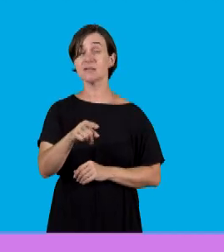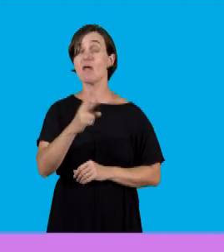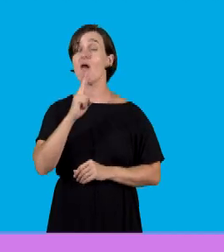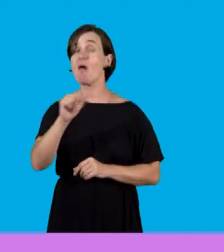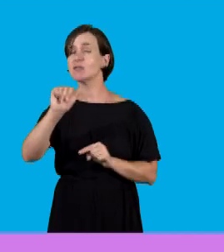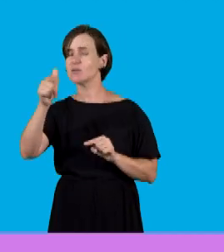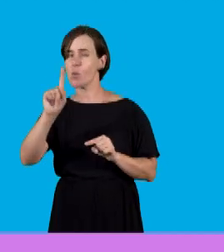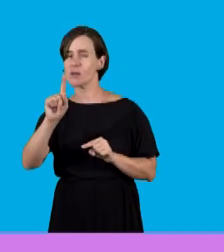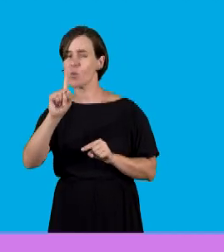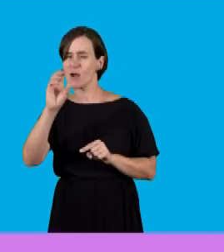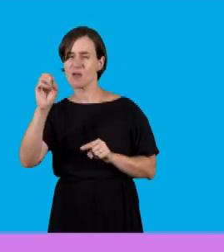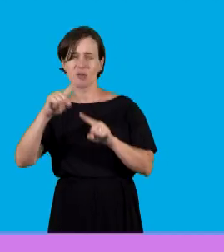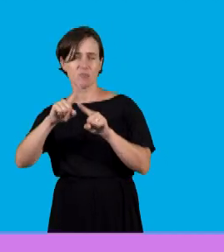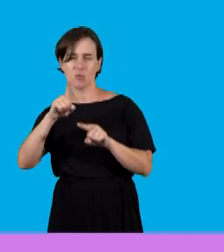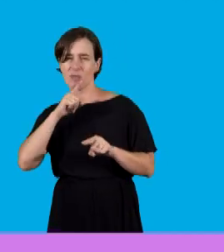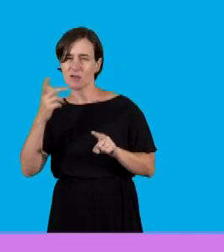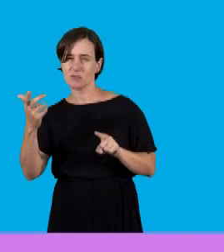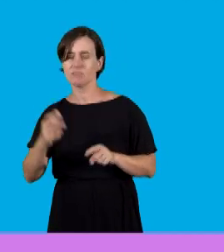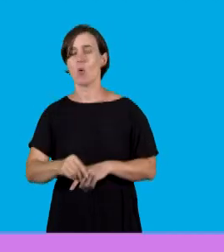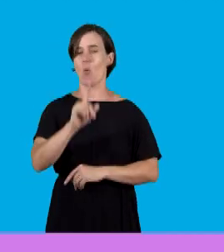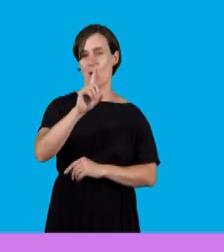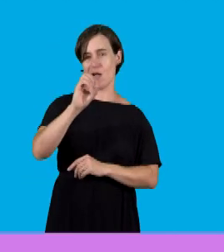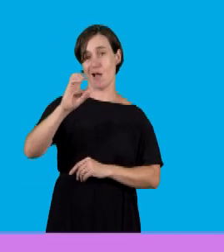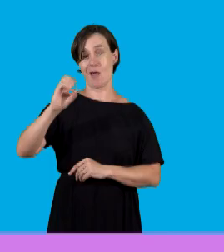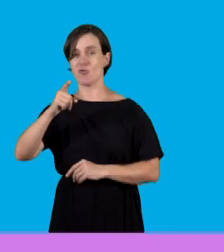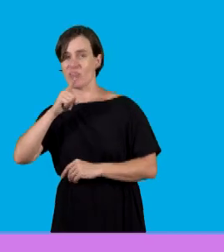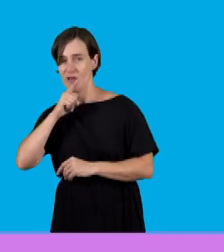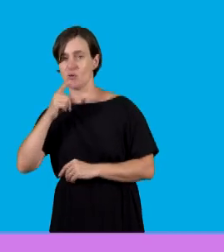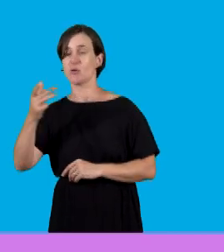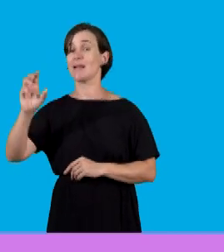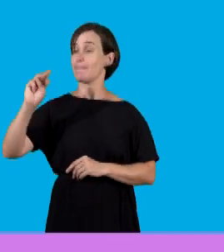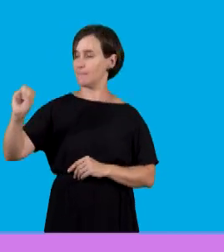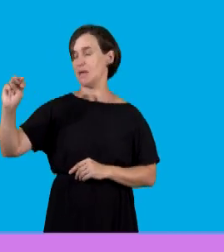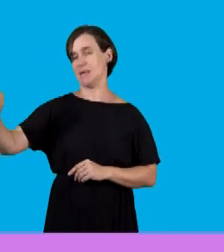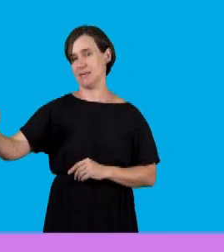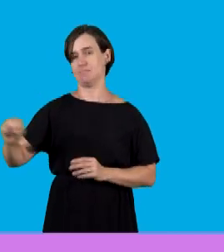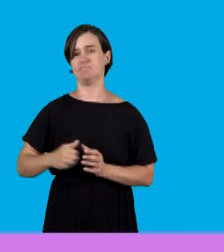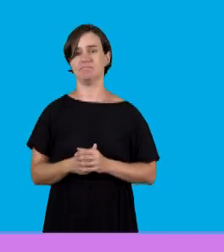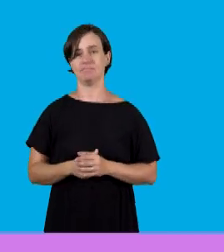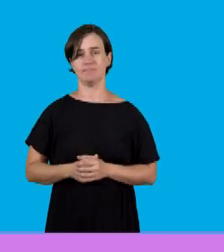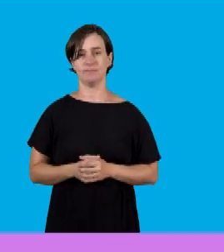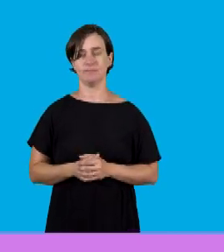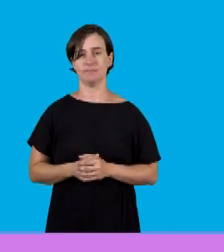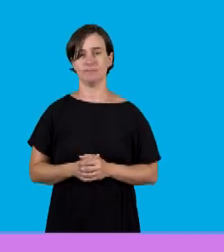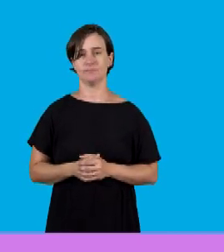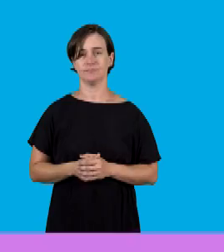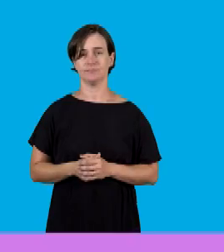100 multiplied by 1,000? It will give us 100,000. So we have